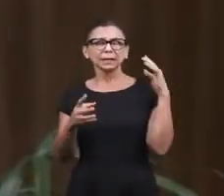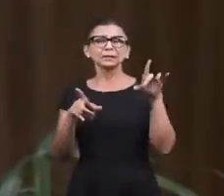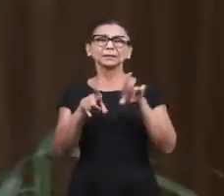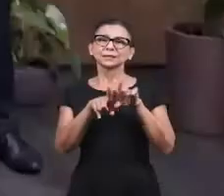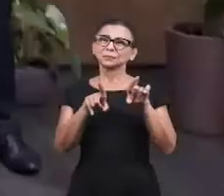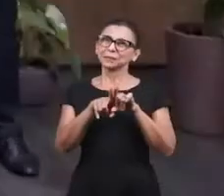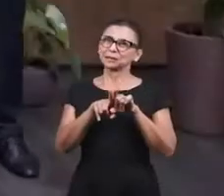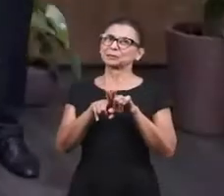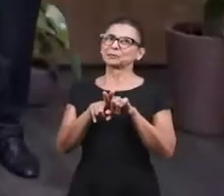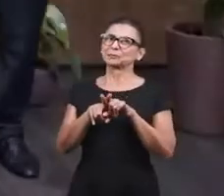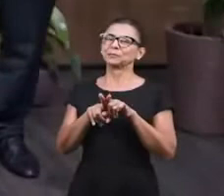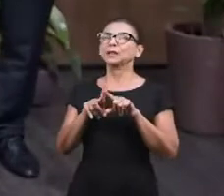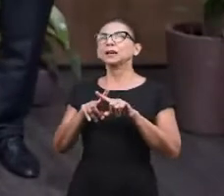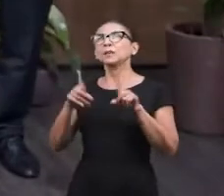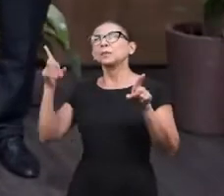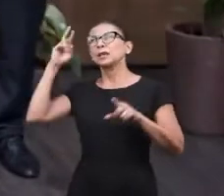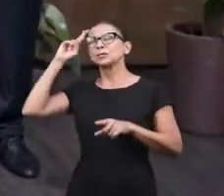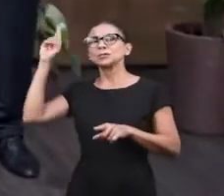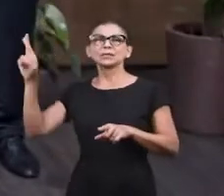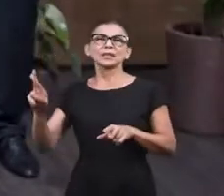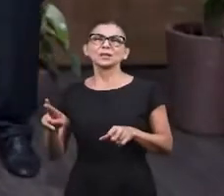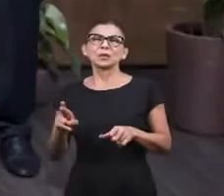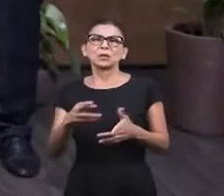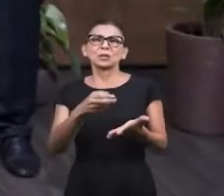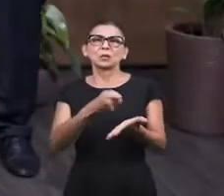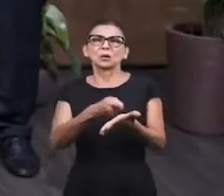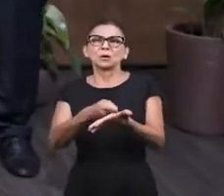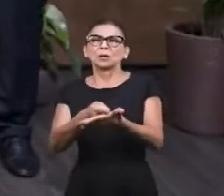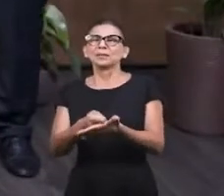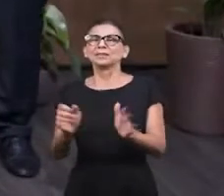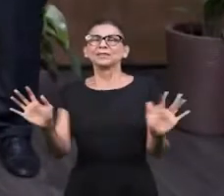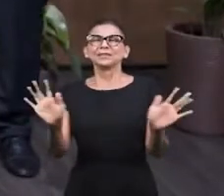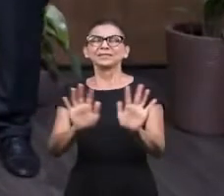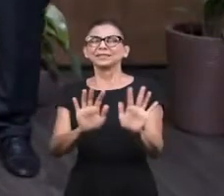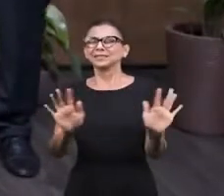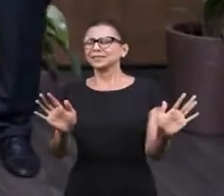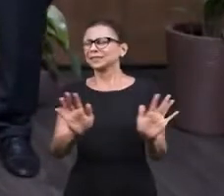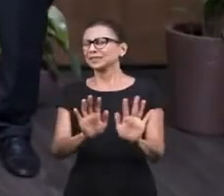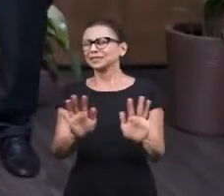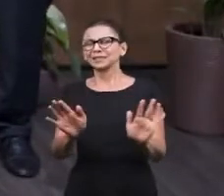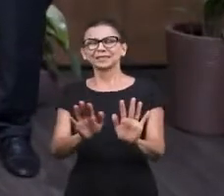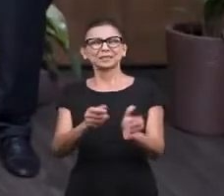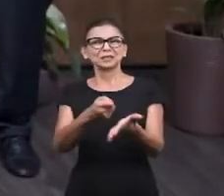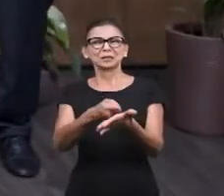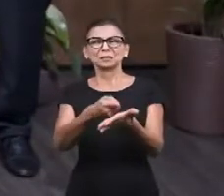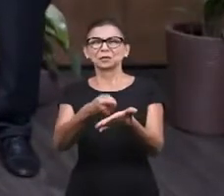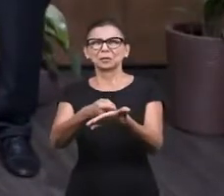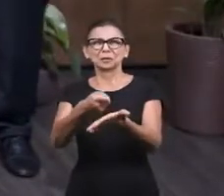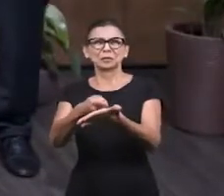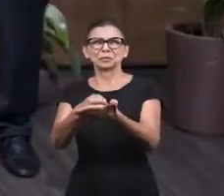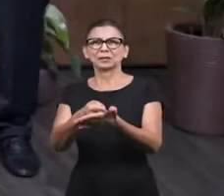may have. But he wants none of that from us.